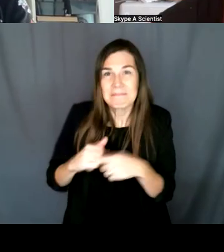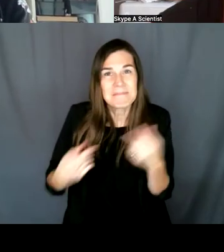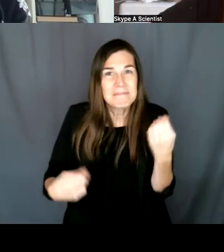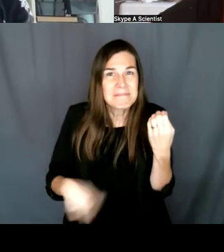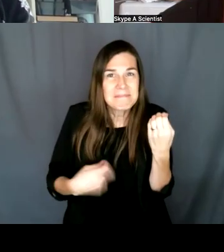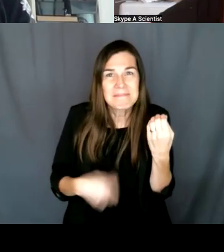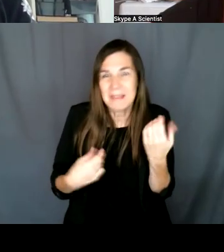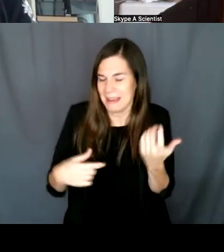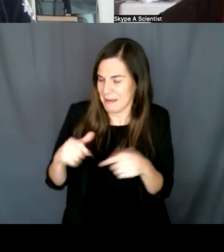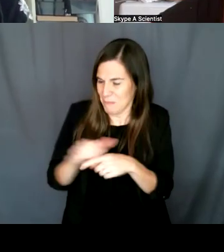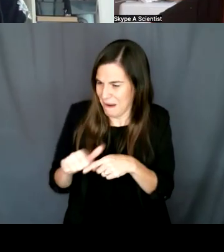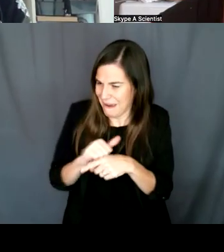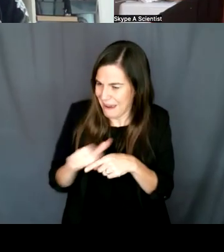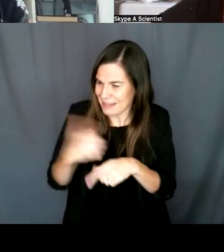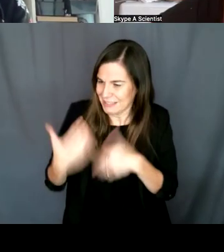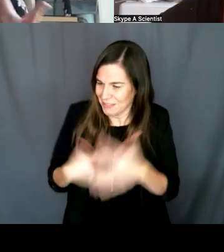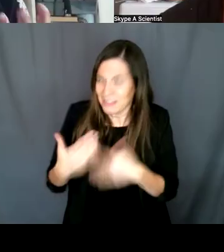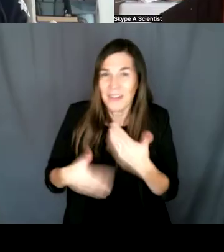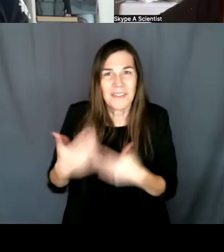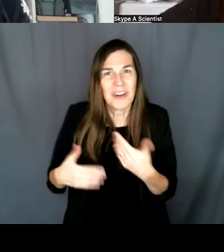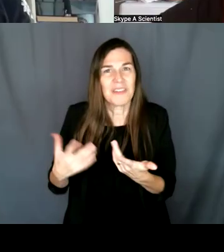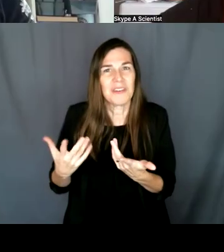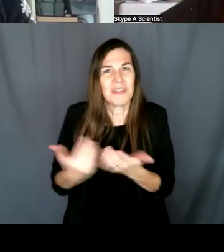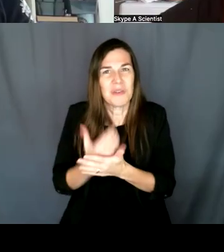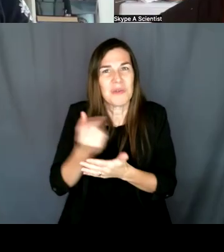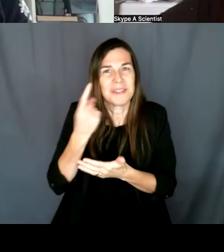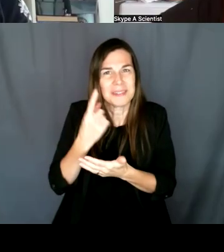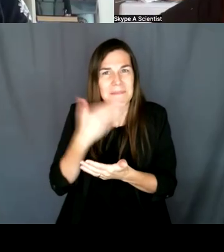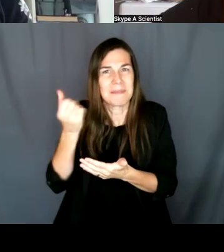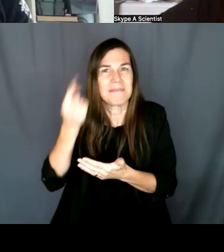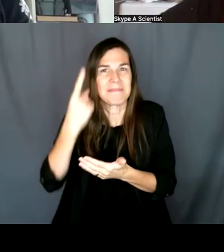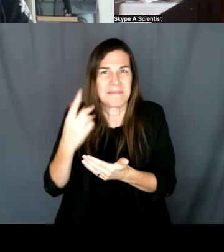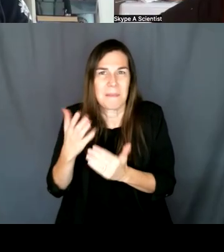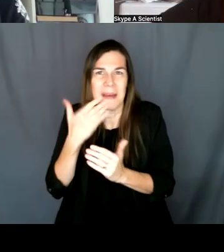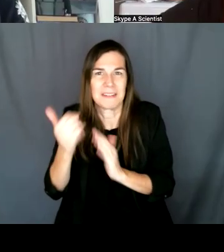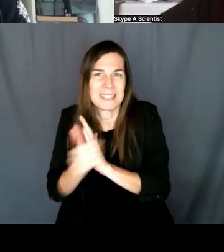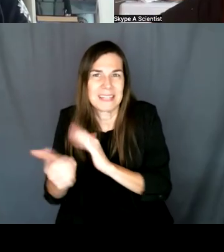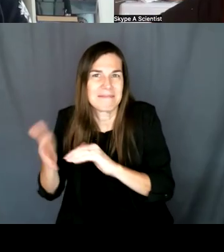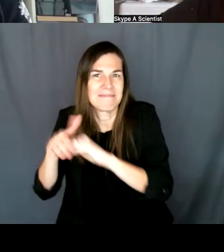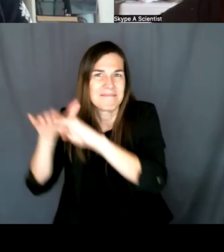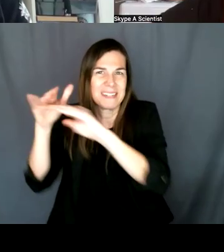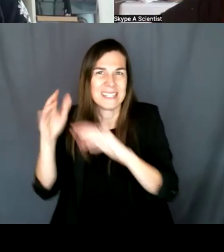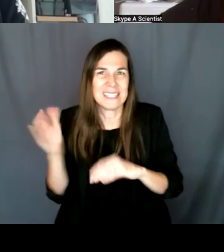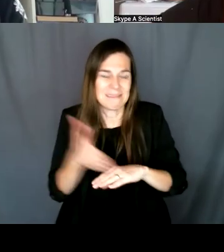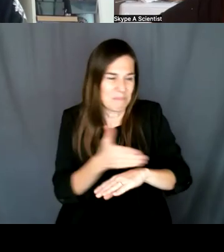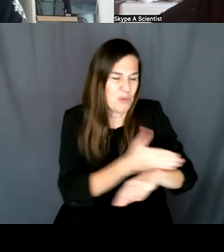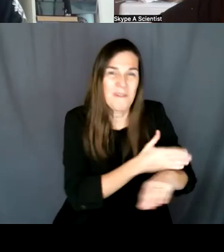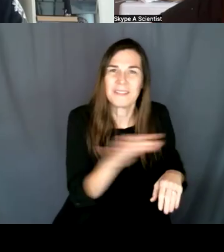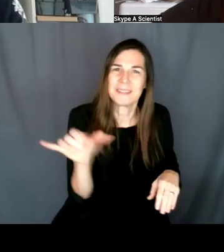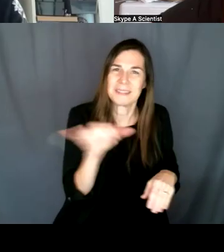take and every time you keep trying, you add a new layer of understanding and skill. And I think that's how physics and